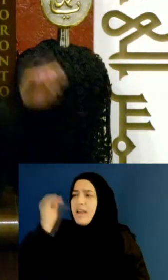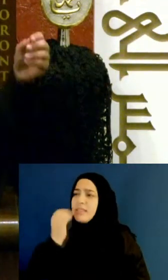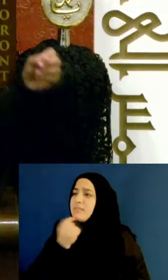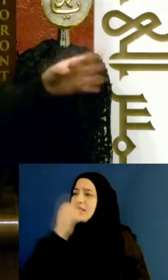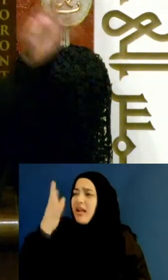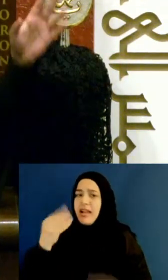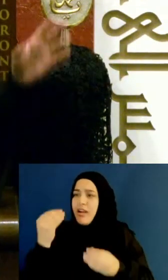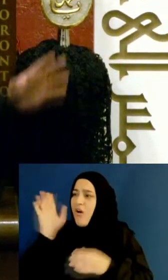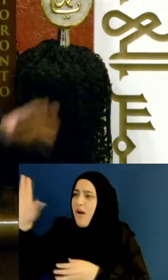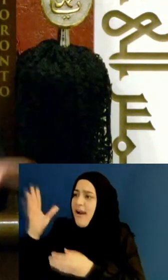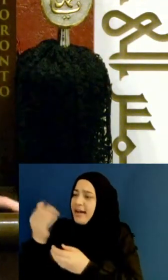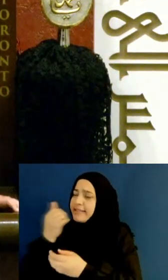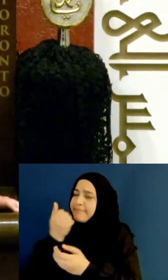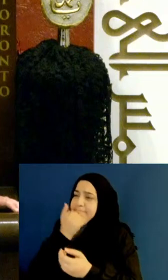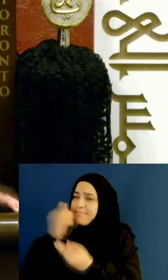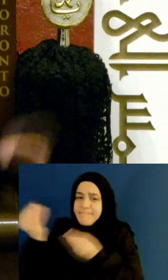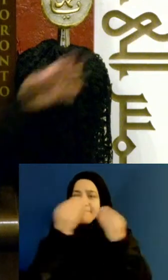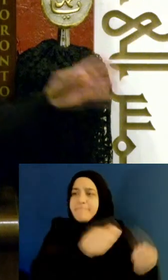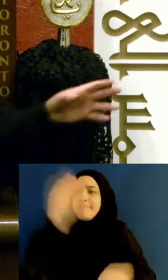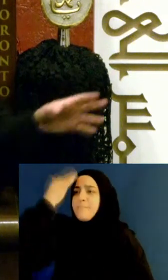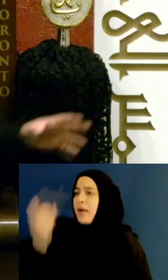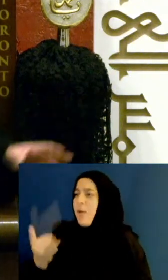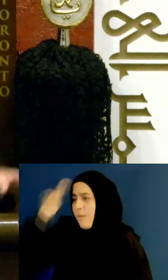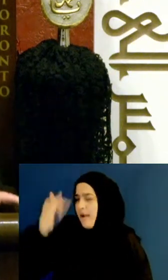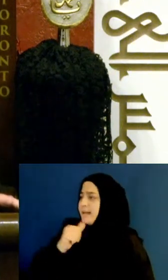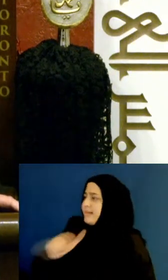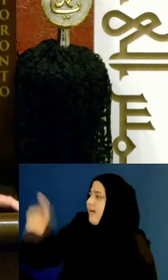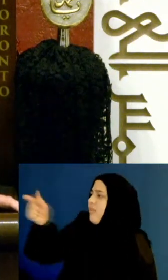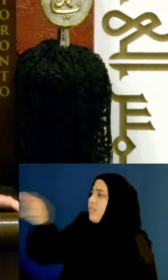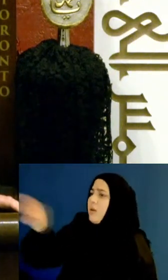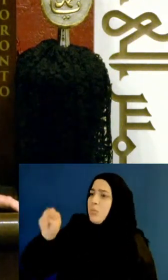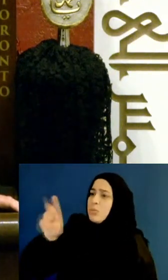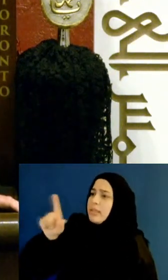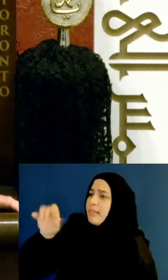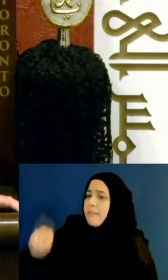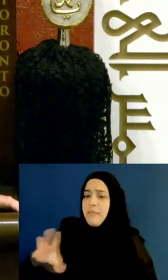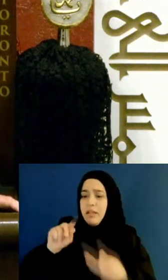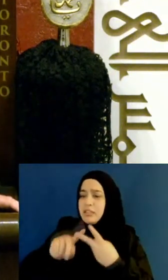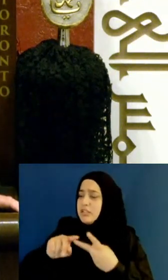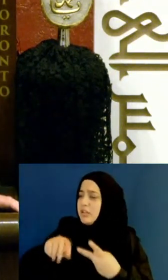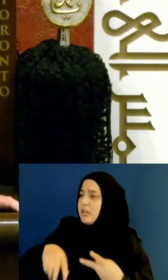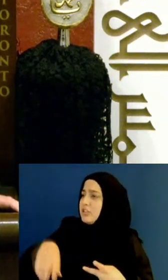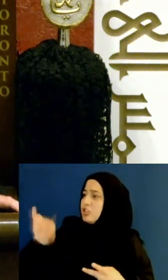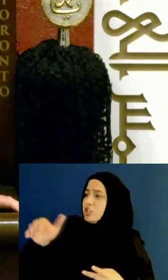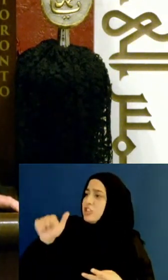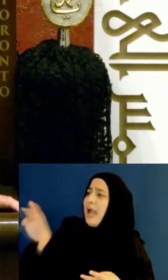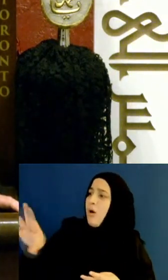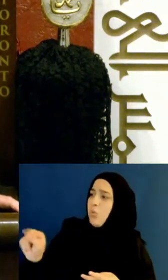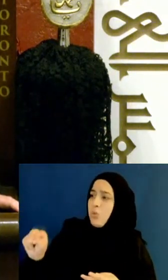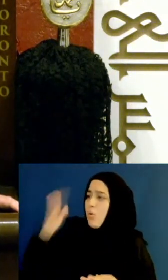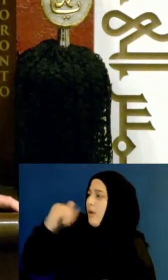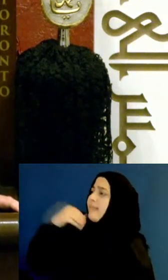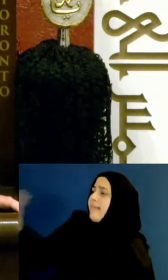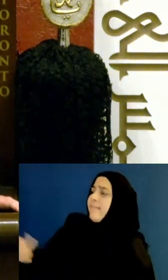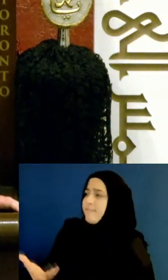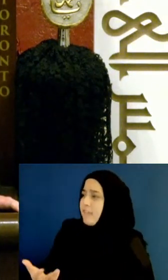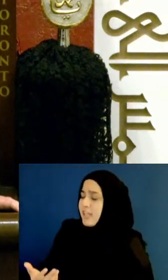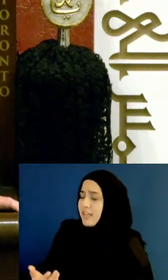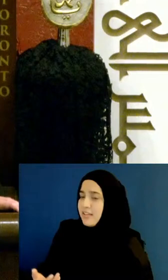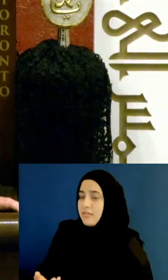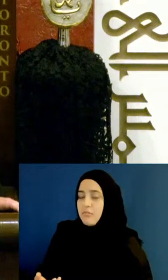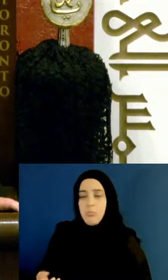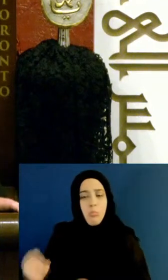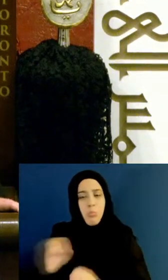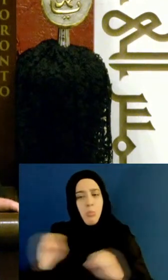Awsaja who has suffered with you throughout? Or Joan? There was no ego. The minute he came under